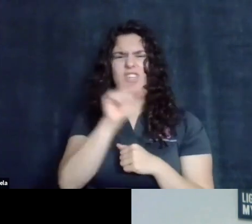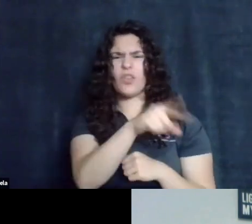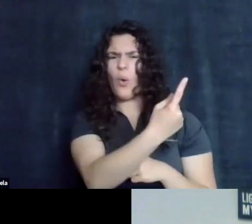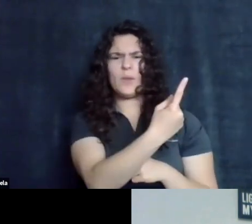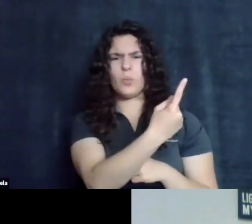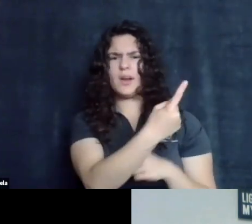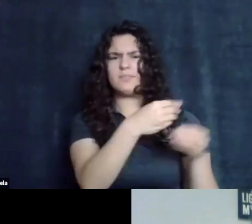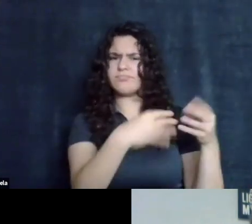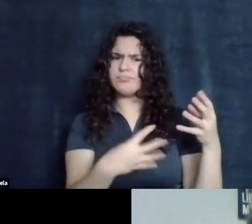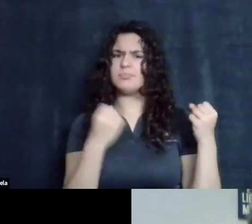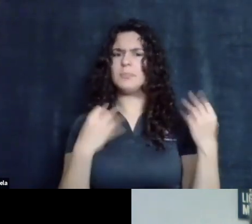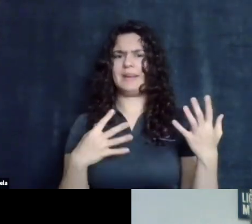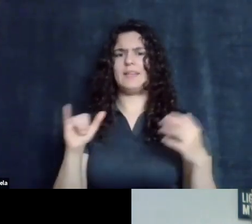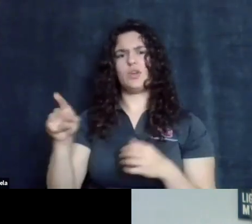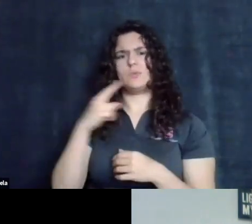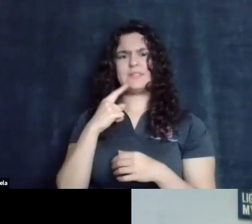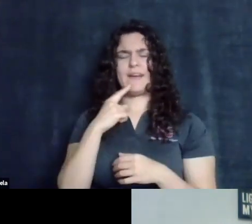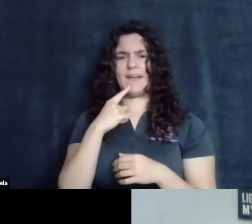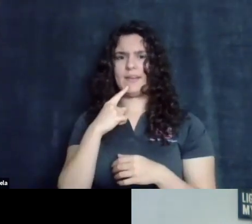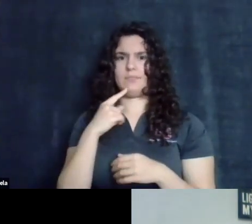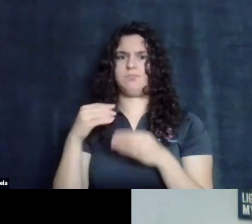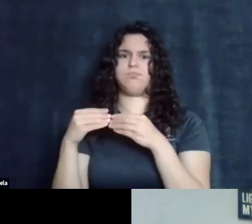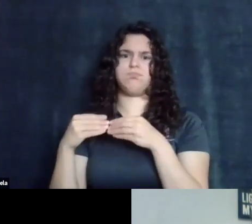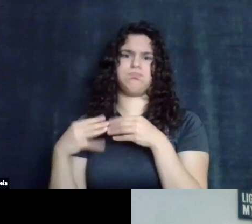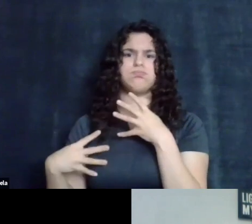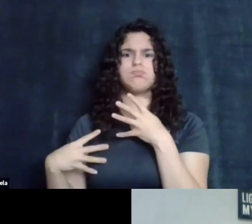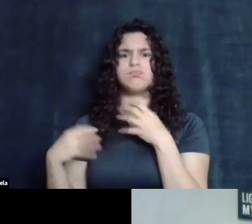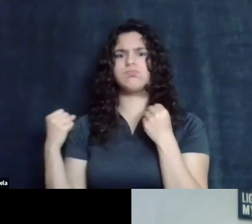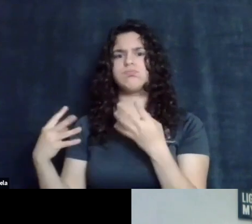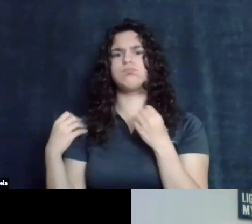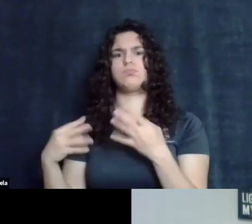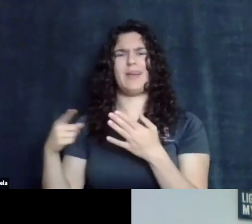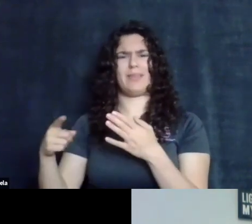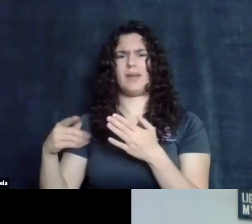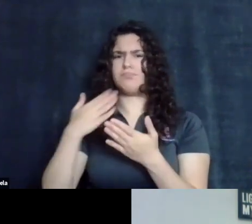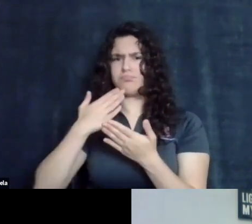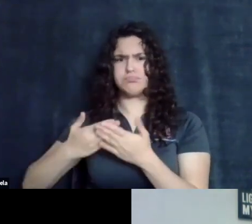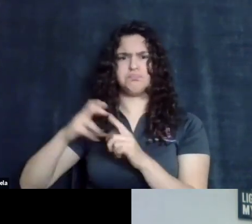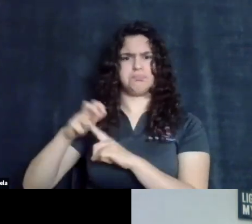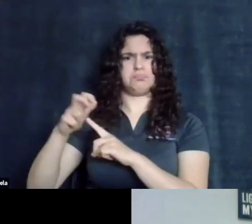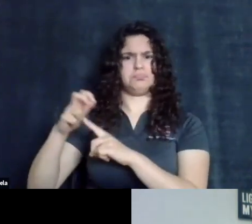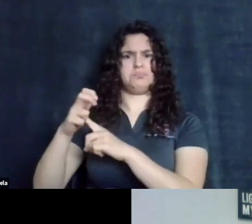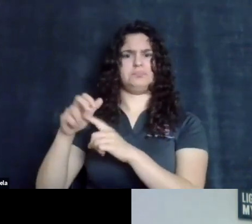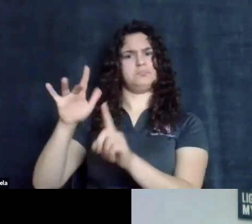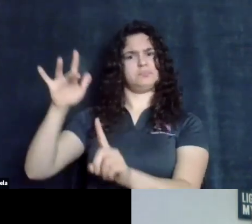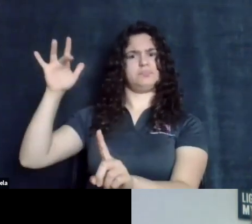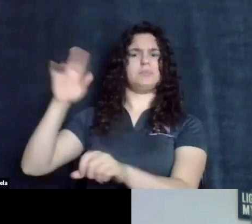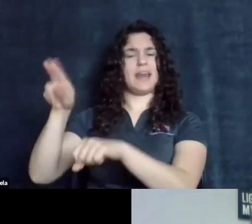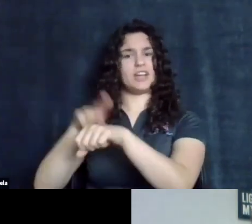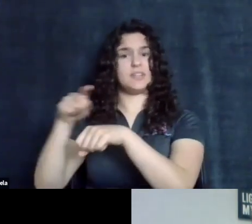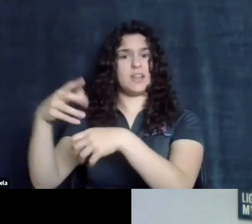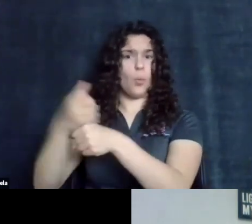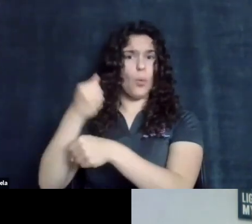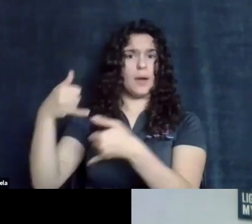As Shelby said, there are many organizations that they've done well nationally in getting prizes and